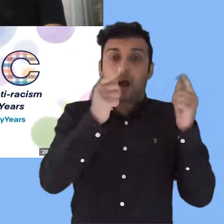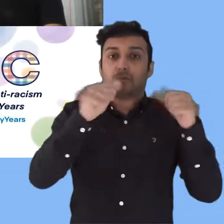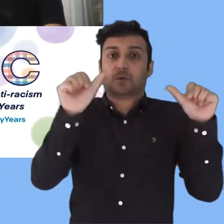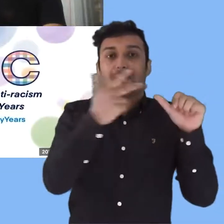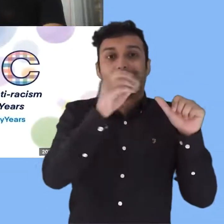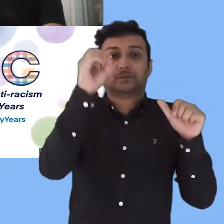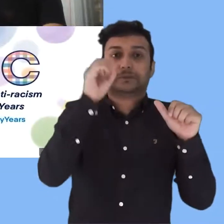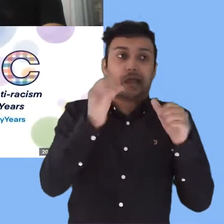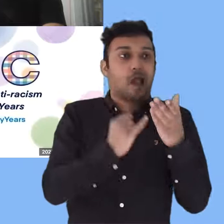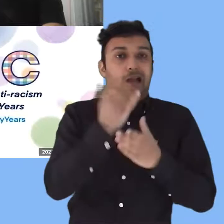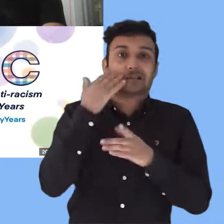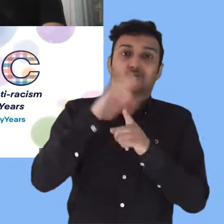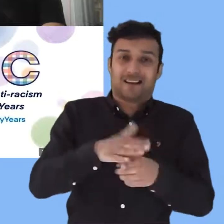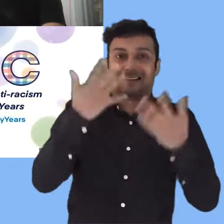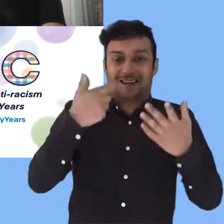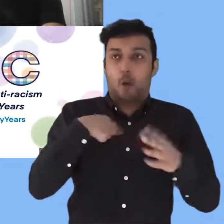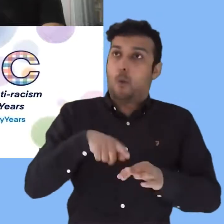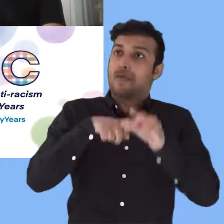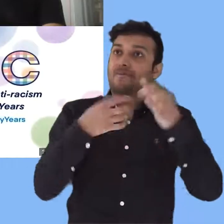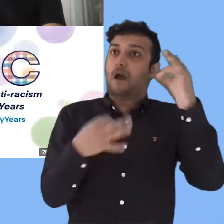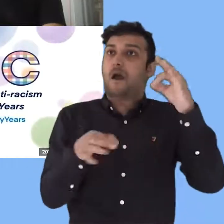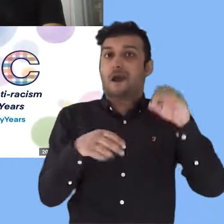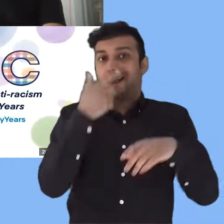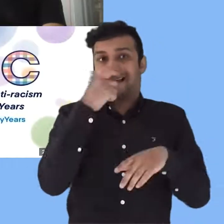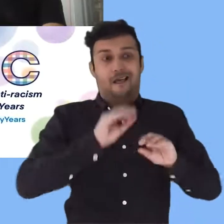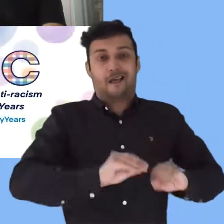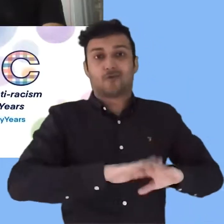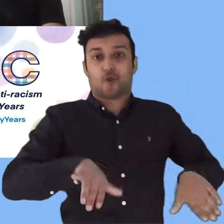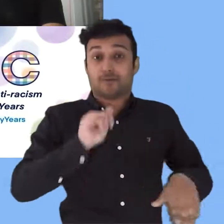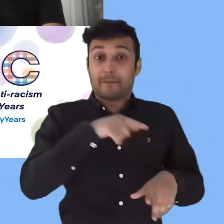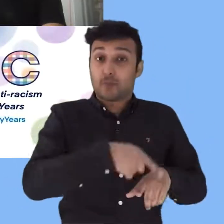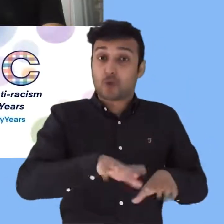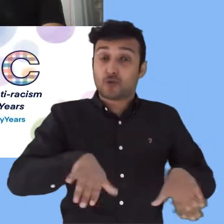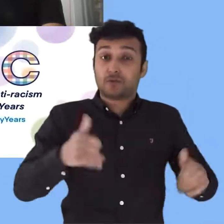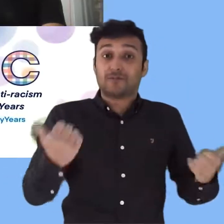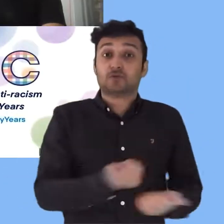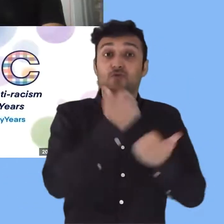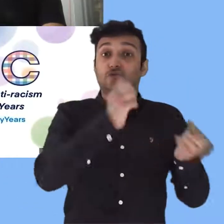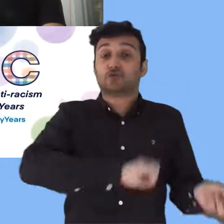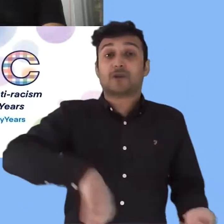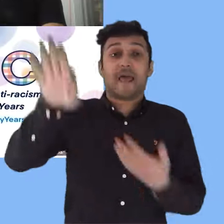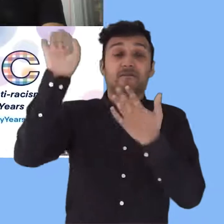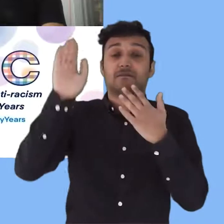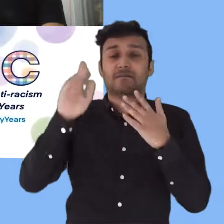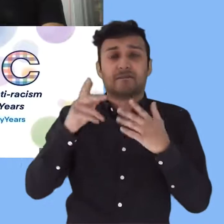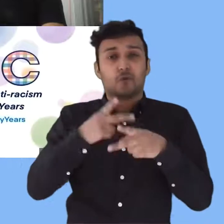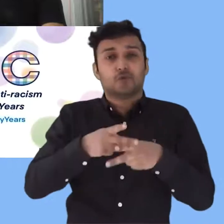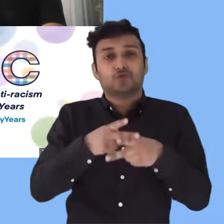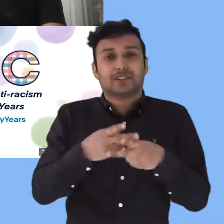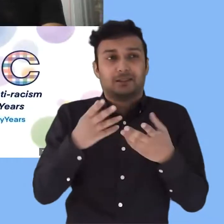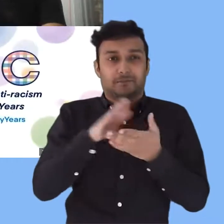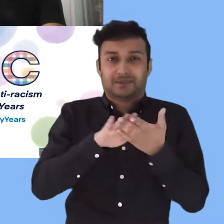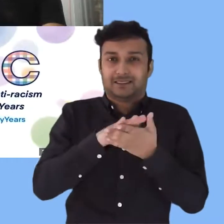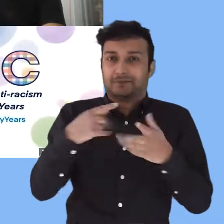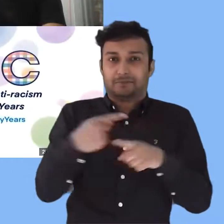that opportunity. And so don't let that fear of not knowing enough stop you from supporting your children.